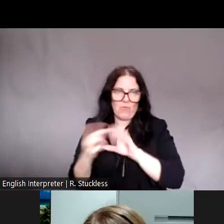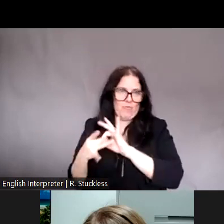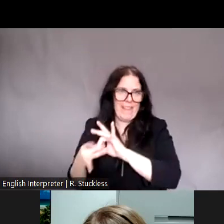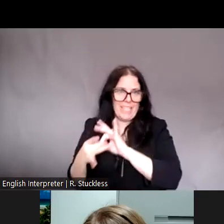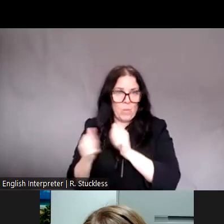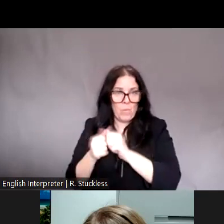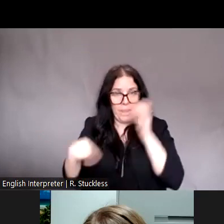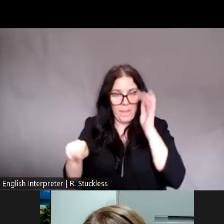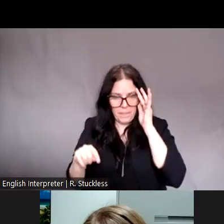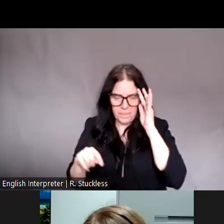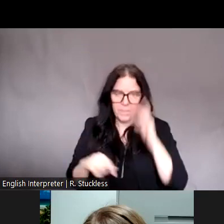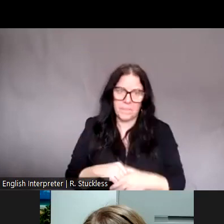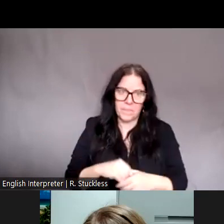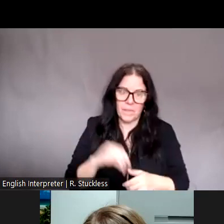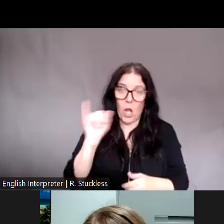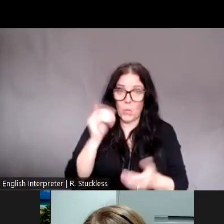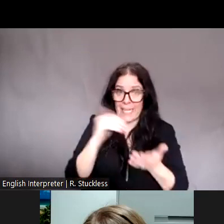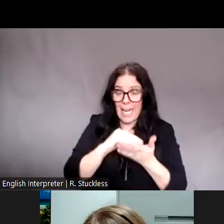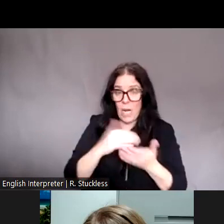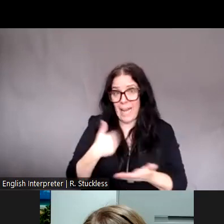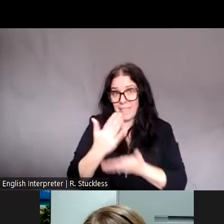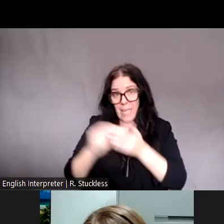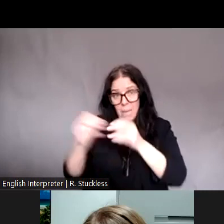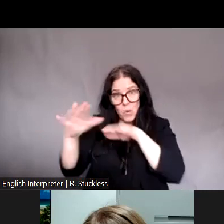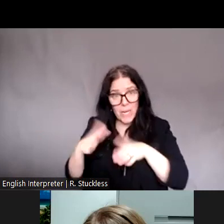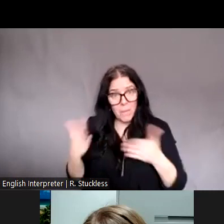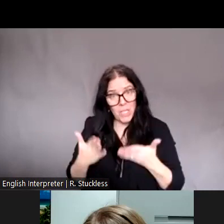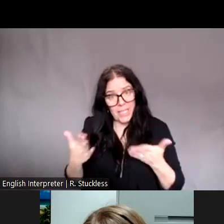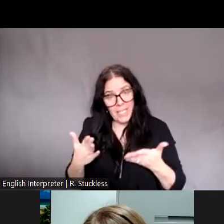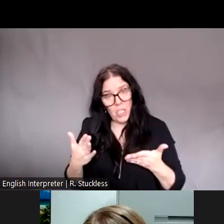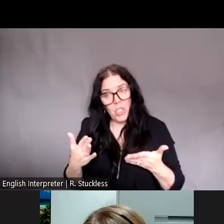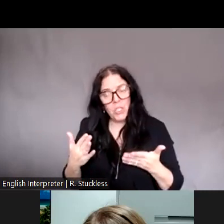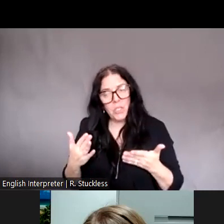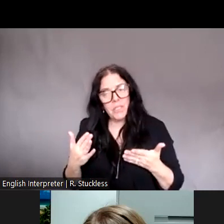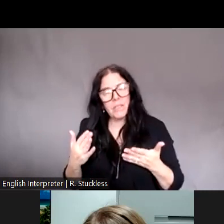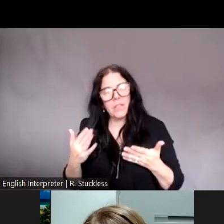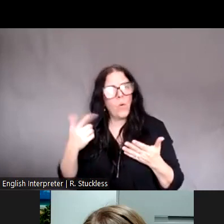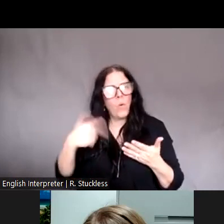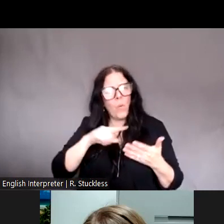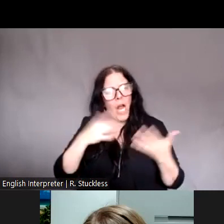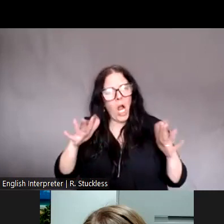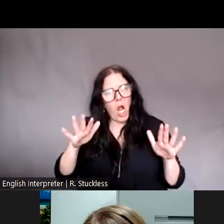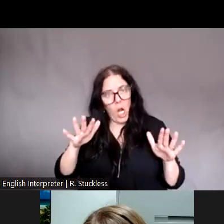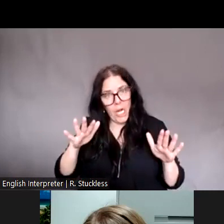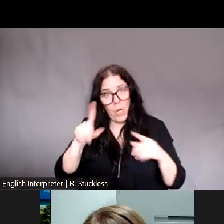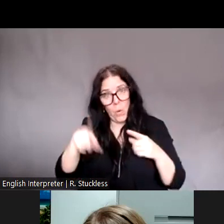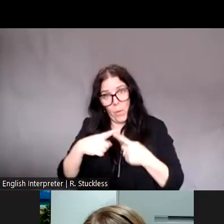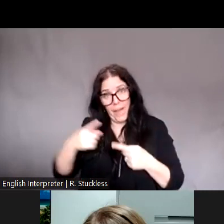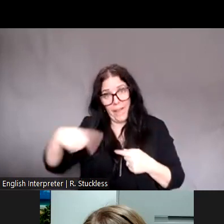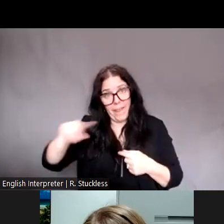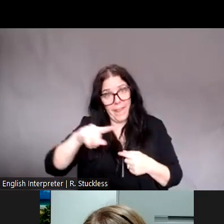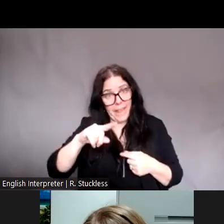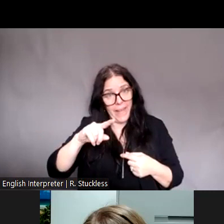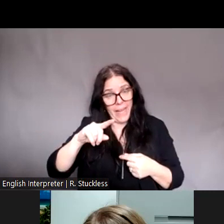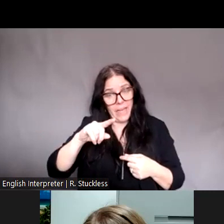And again, because we have newcomer programs here, we had always, once they were